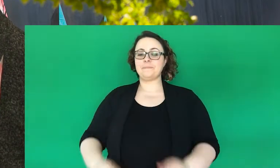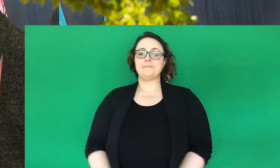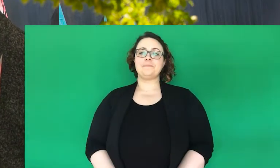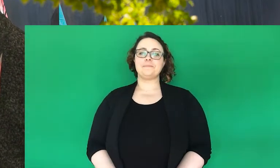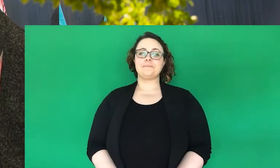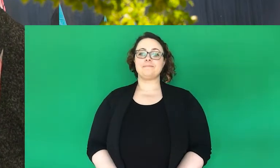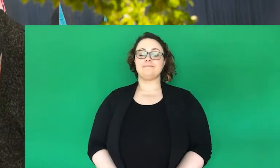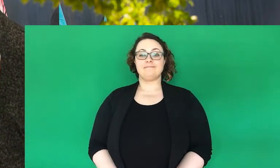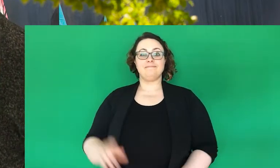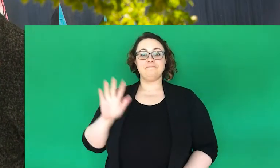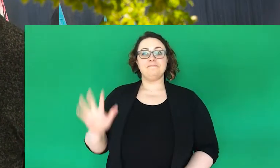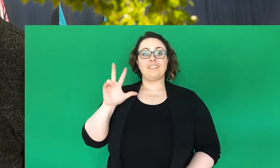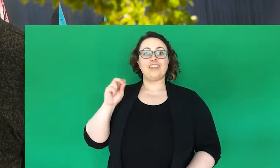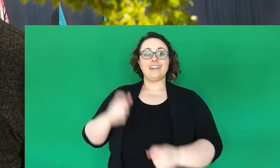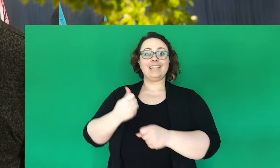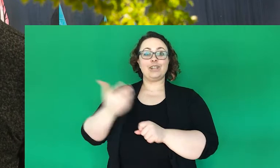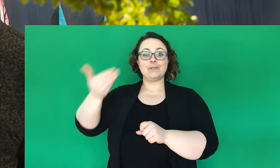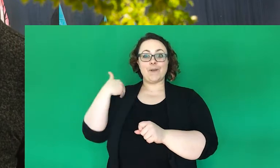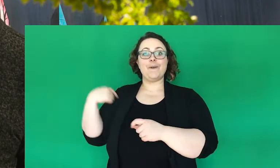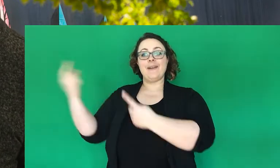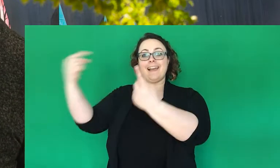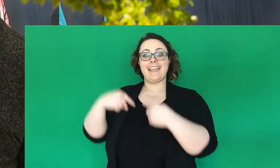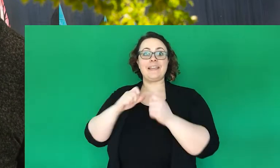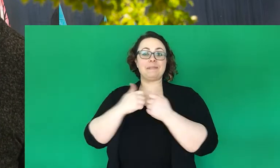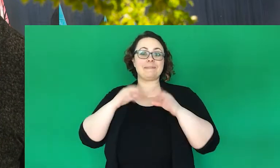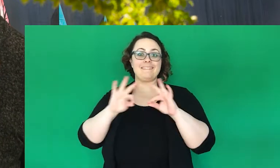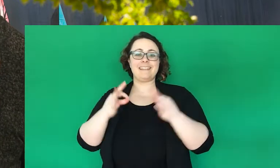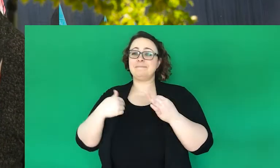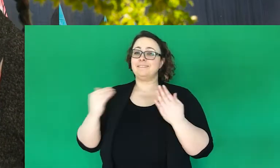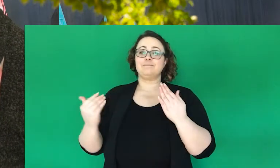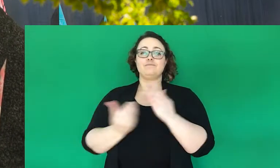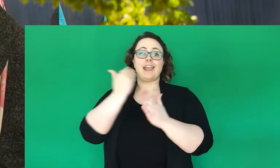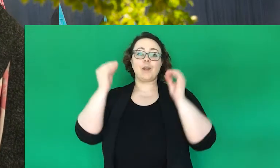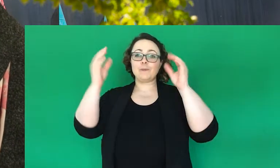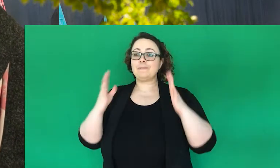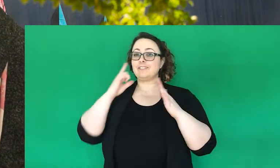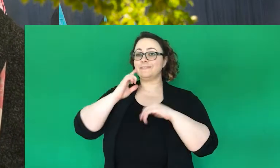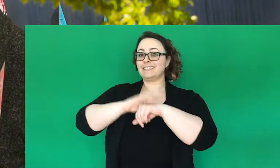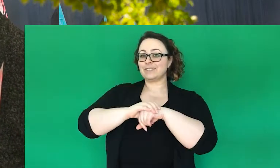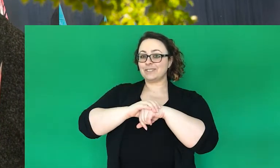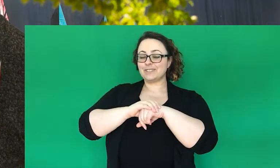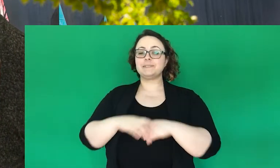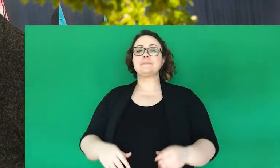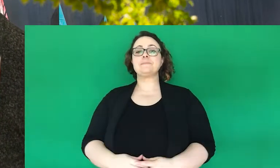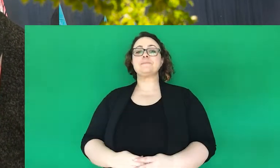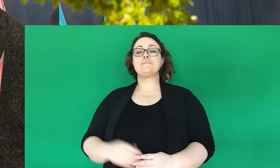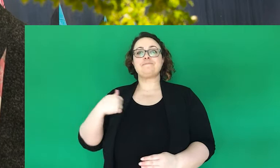State. Nearly 30 years ago, when I came here with my family as a brand new professor of